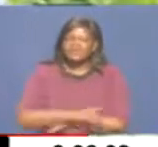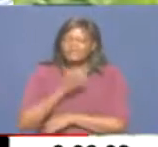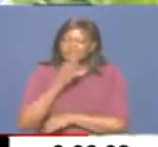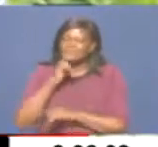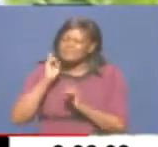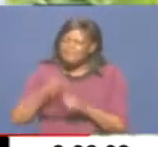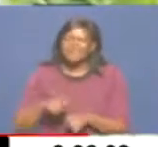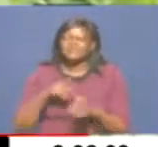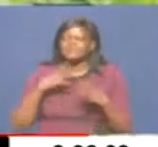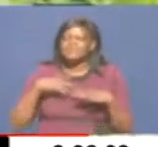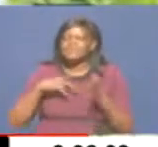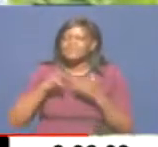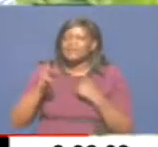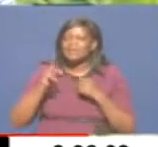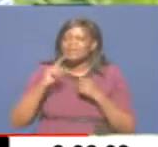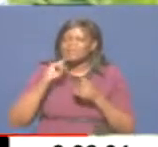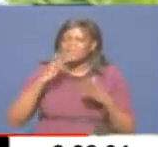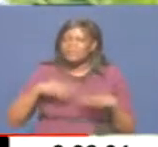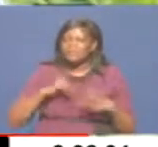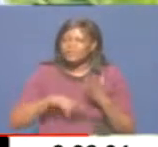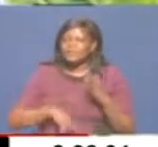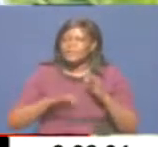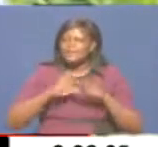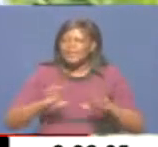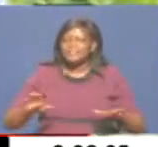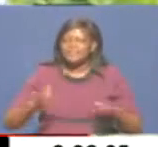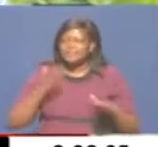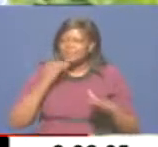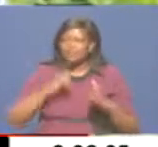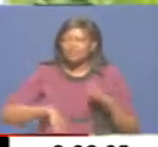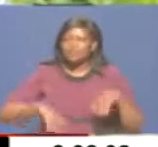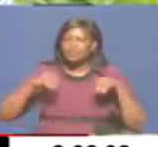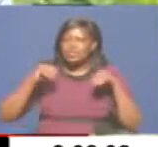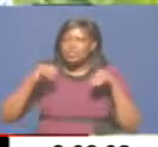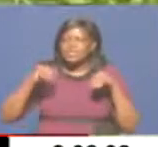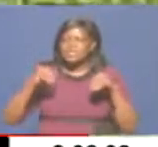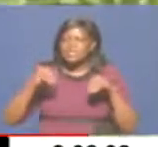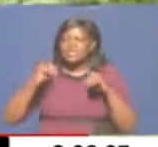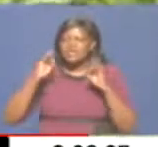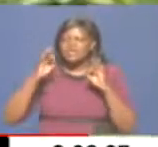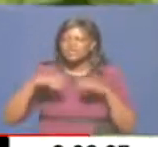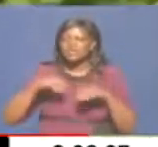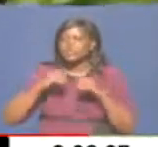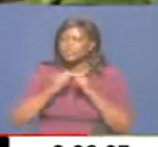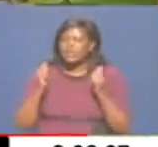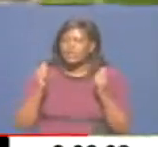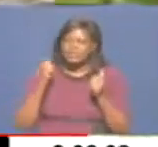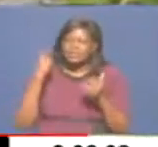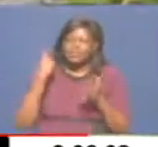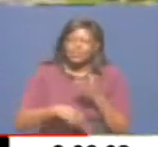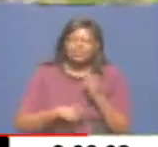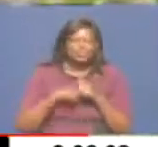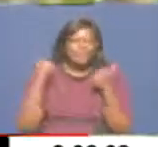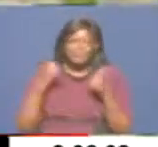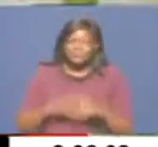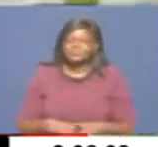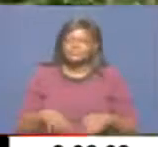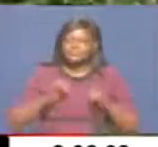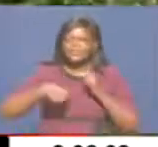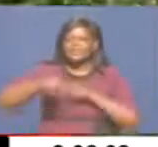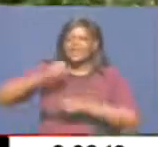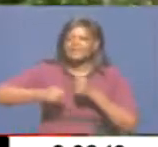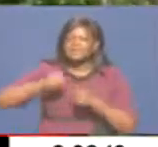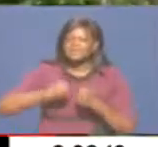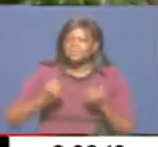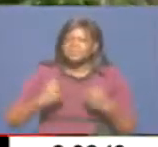inabaiwa. Ile kitu naambianga mtu kifika ni market, make sure kuna quality. Just the more the quality, the more the price. He says his farming activities